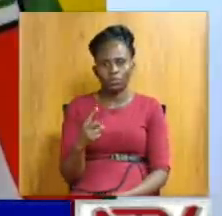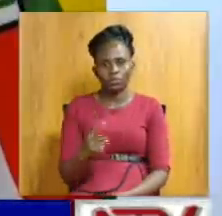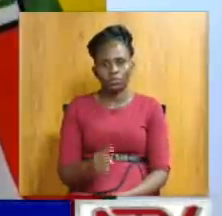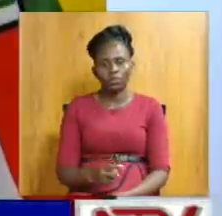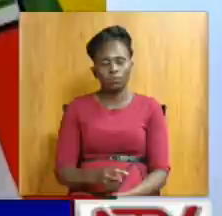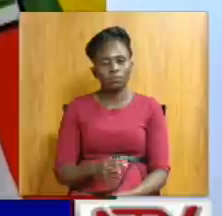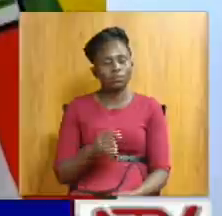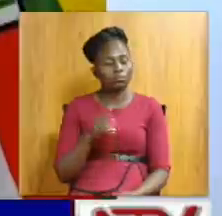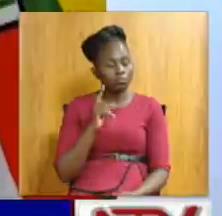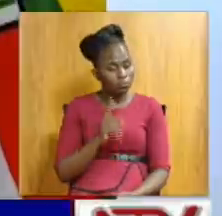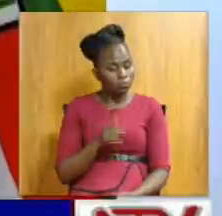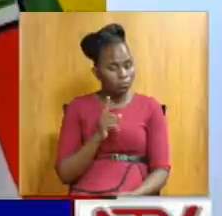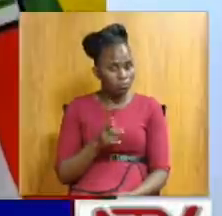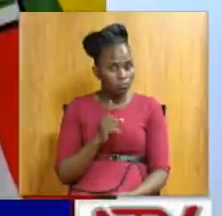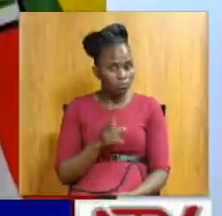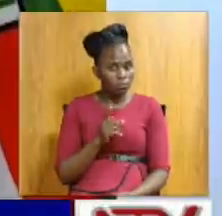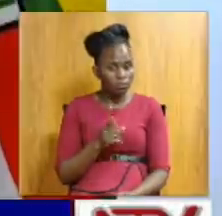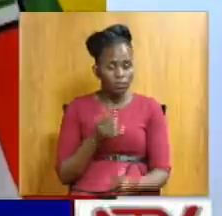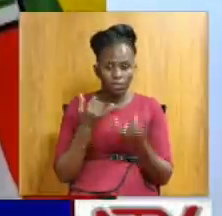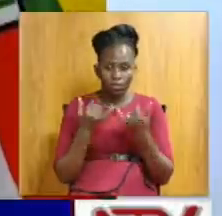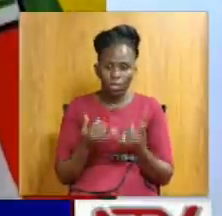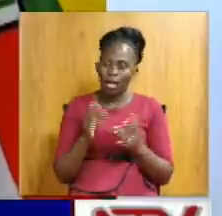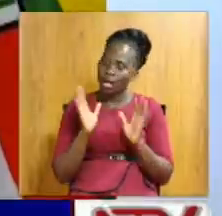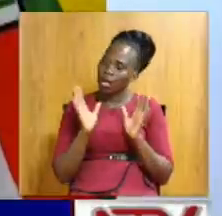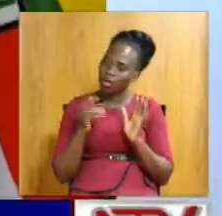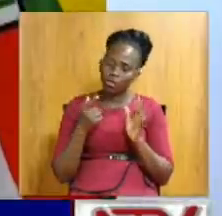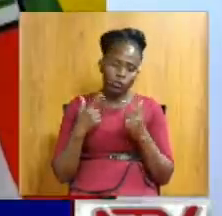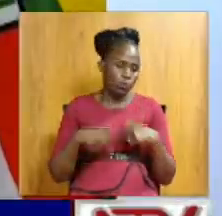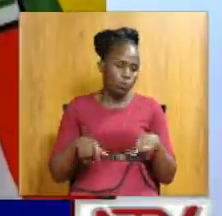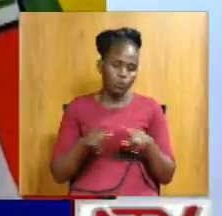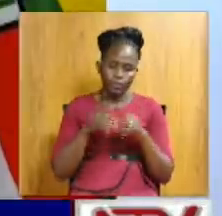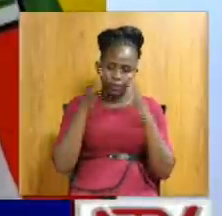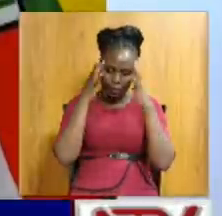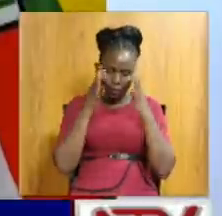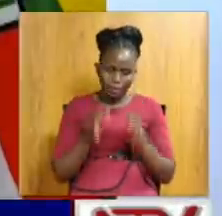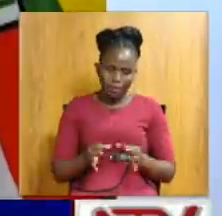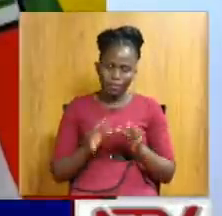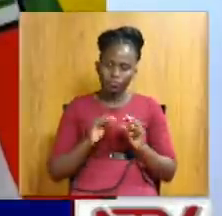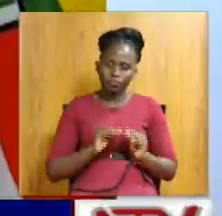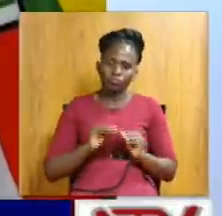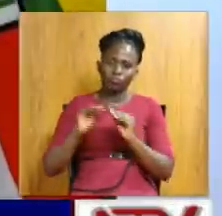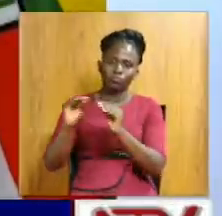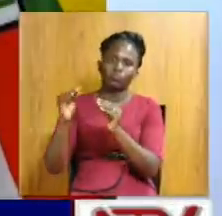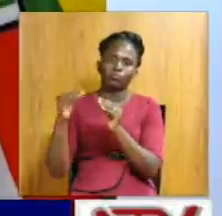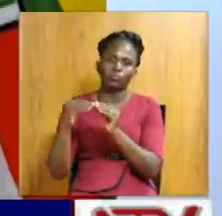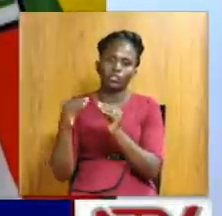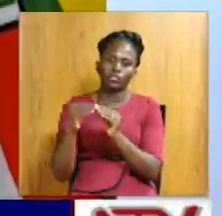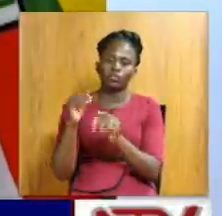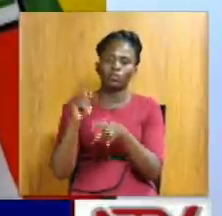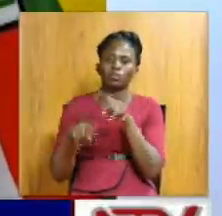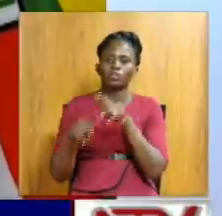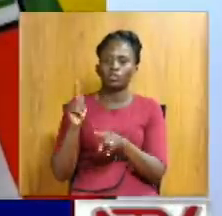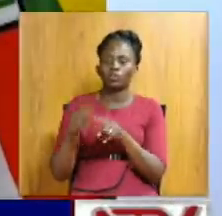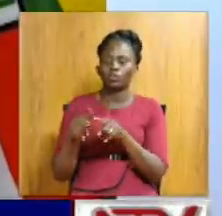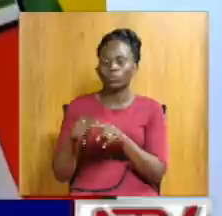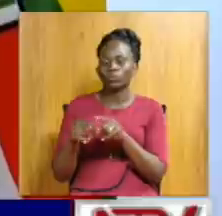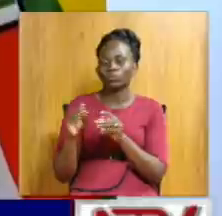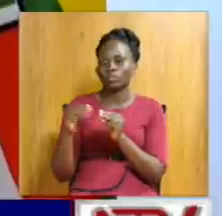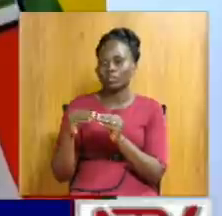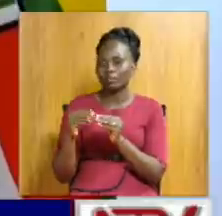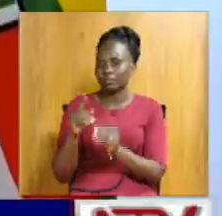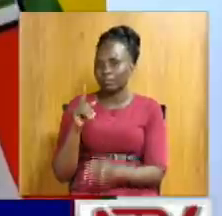2021. That is why we had to postpone the meeting of the Secretary Generals of the political parties.